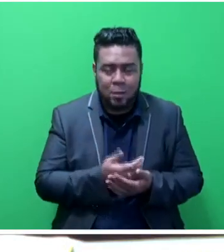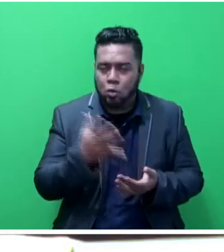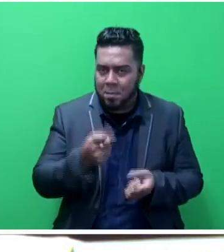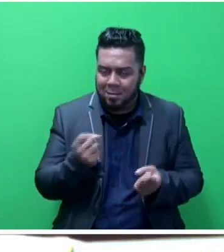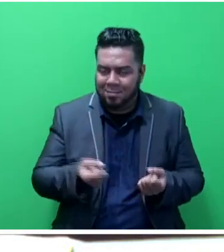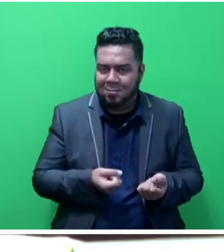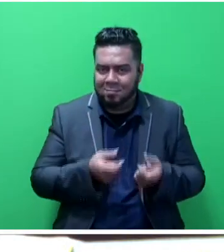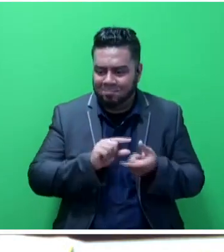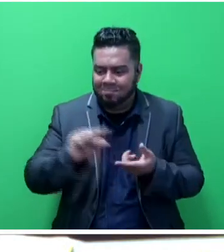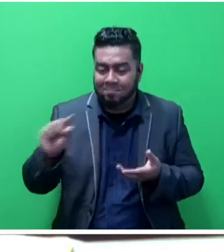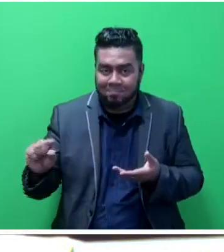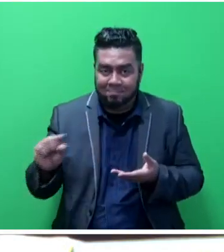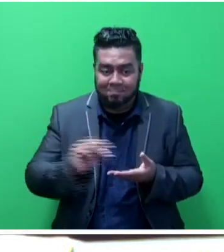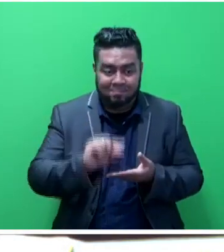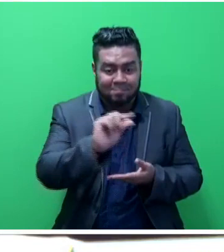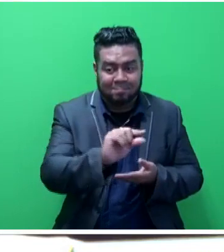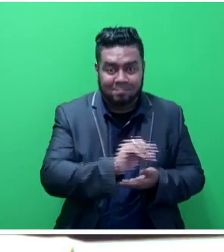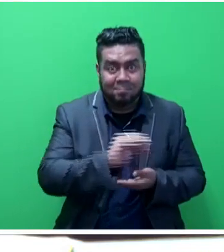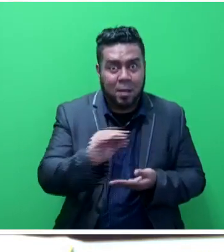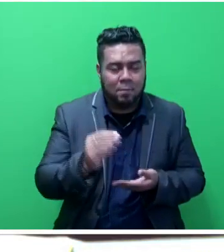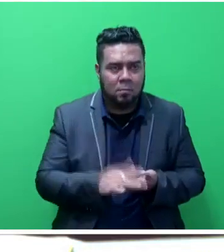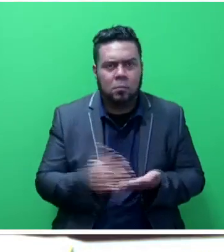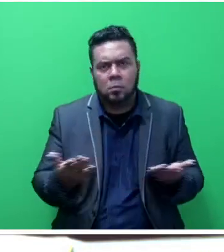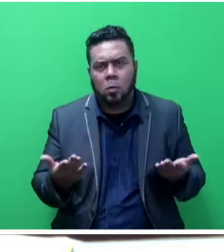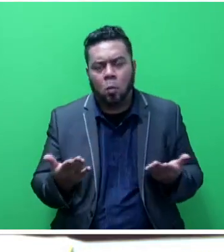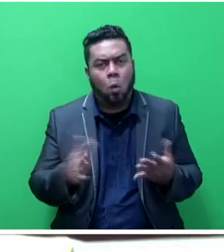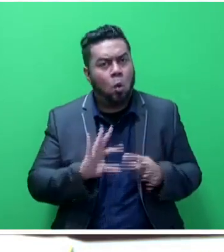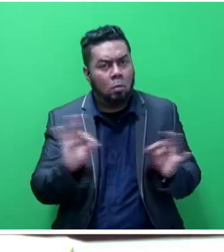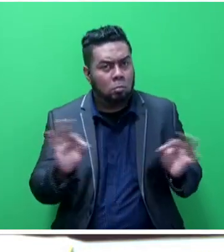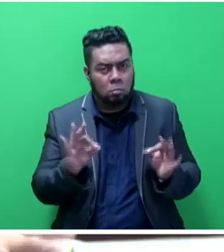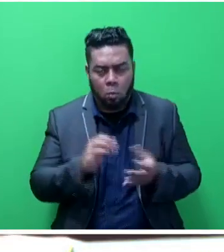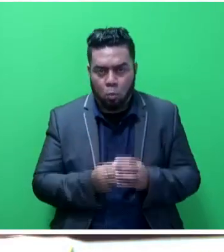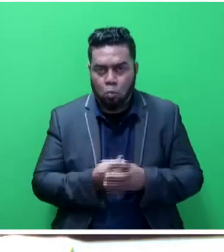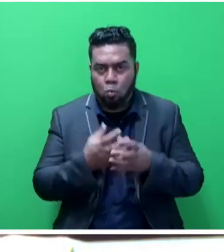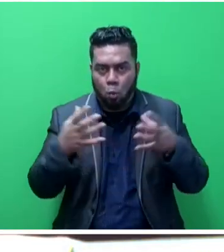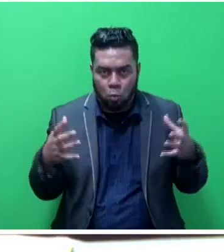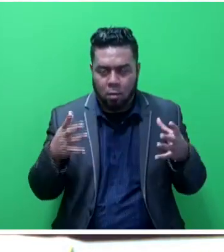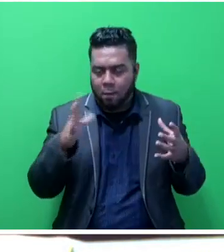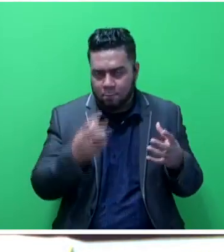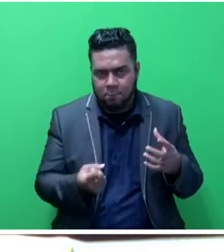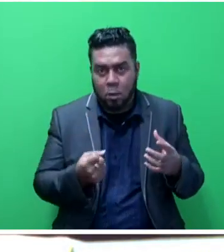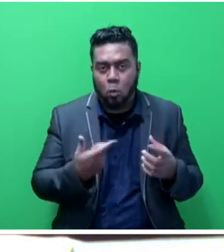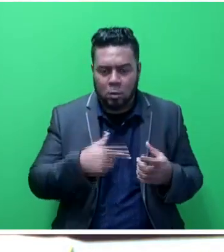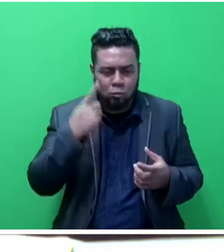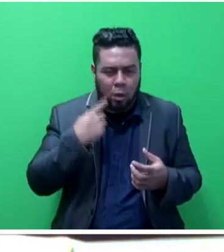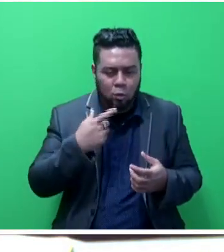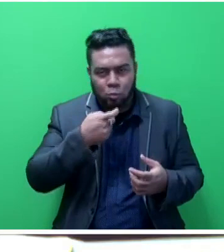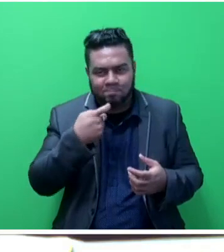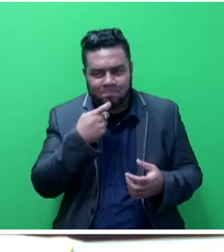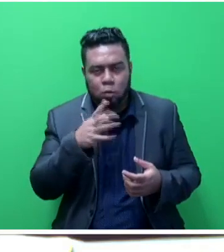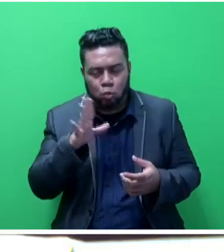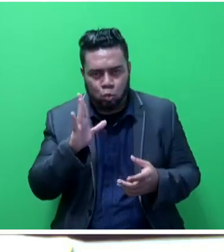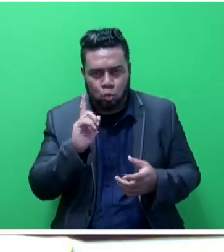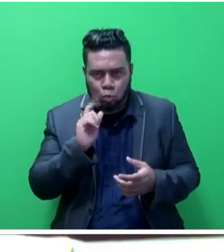invest. Without investment, there can't be any growth. So we're convincing them. Mr. Speaker,